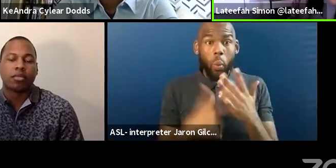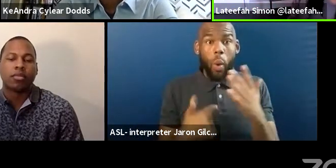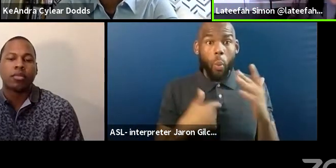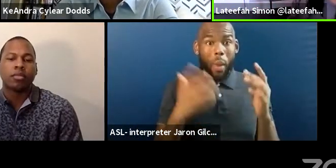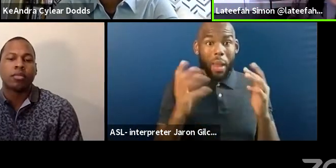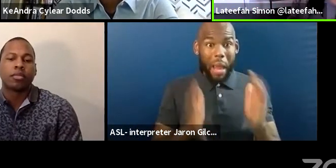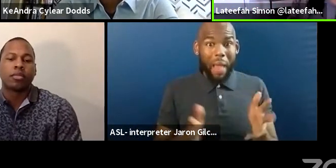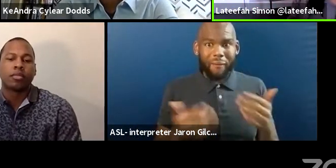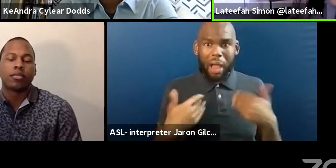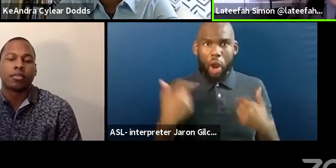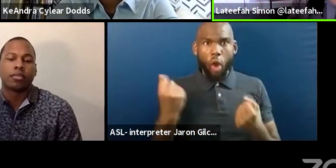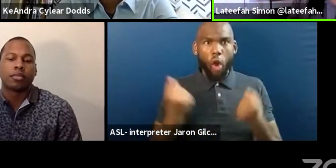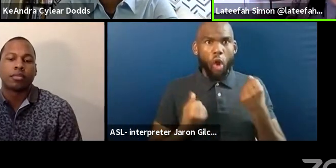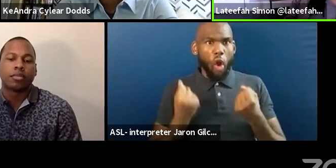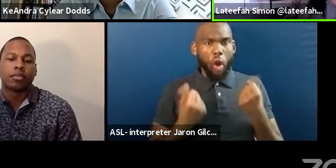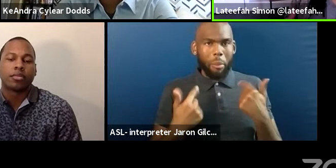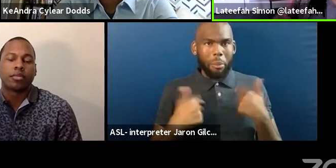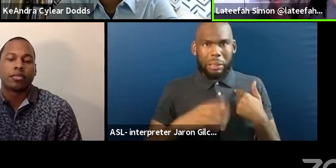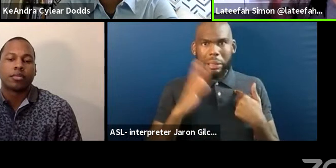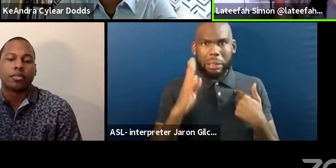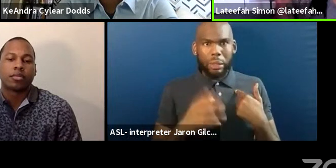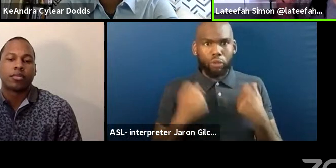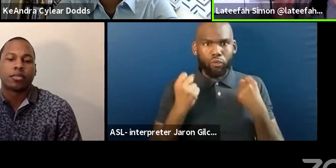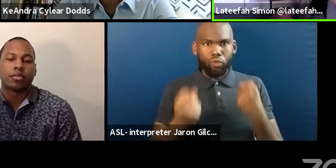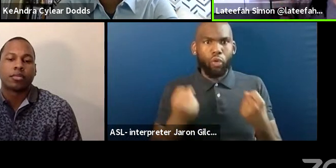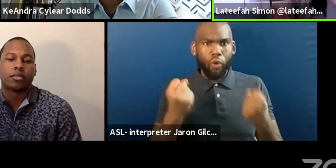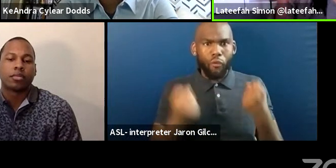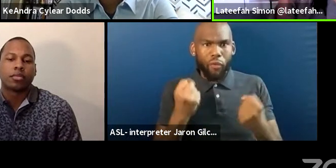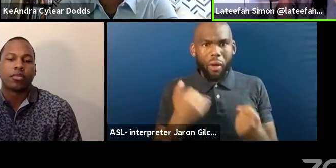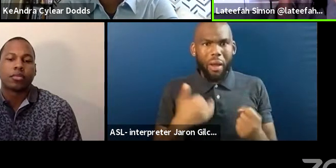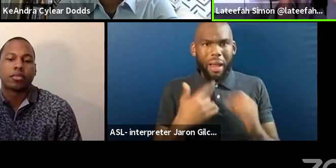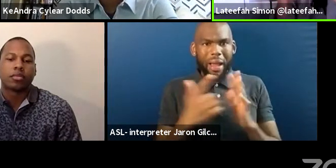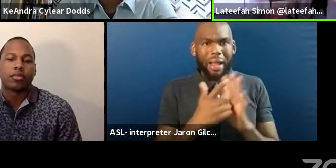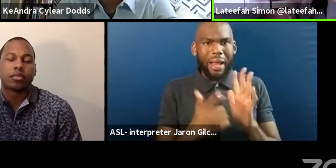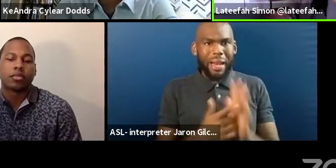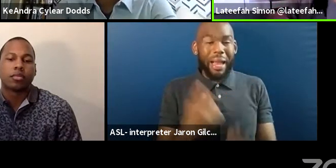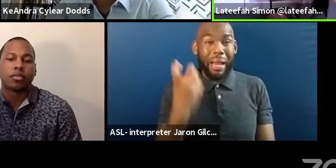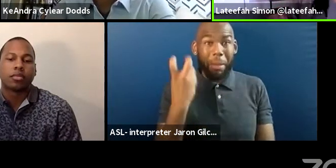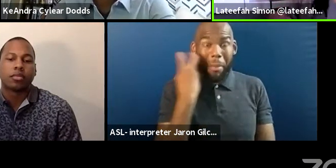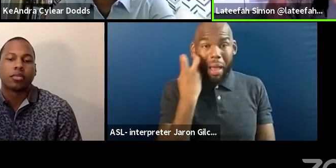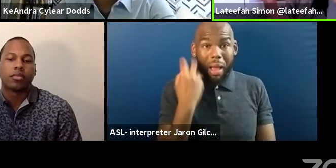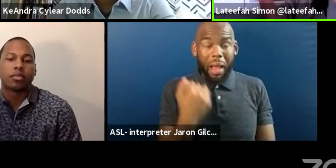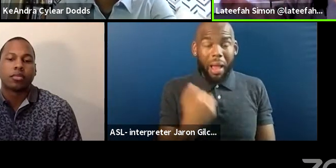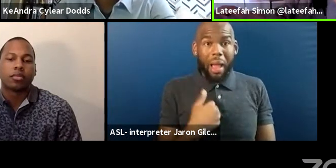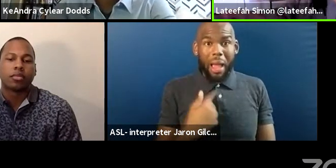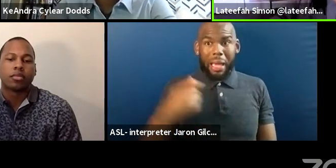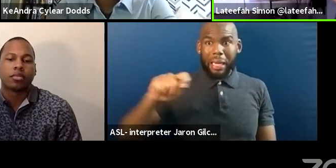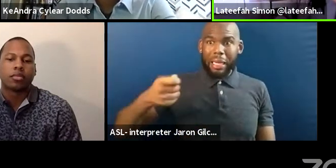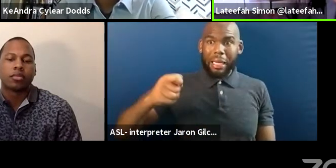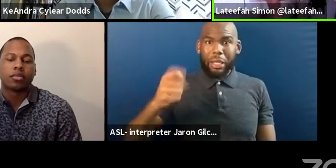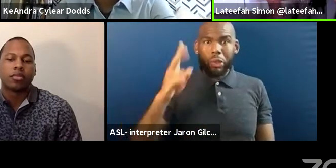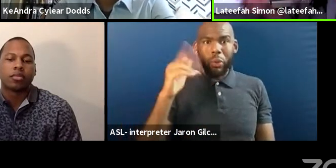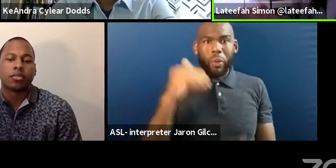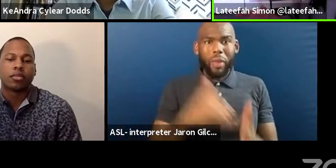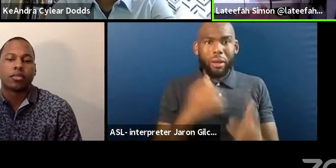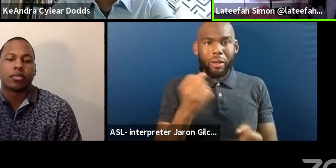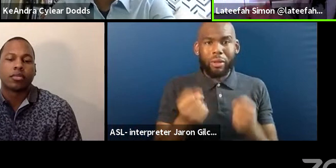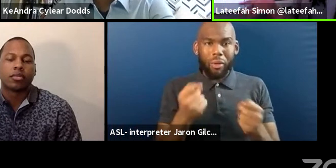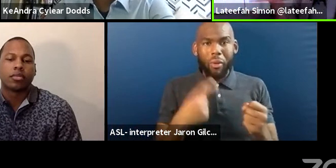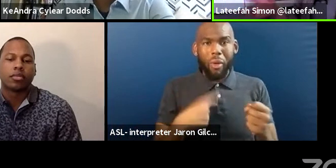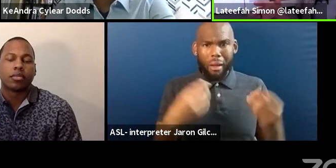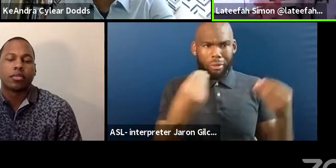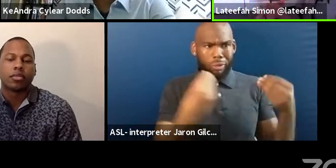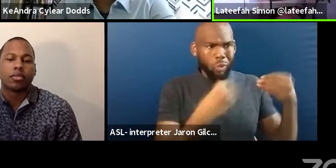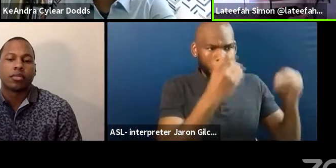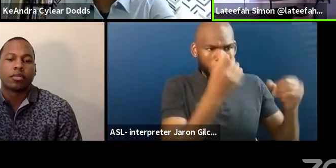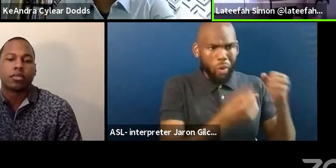car. And I'm legally blind and had keys and like a $2,000 car, and we sold it. I had these two babies,